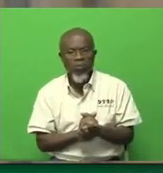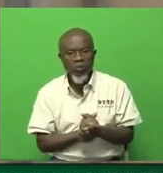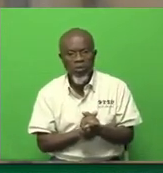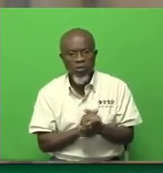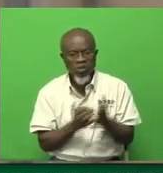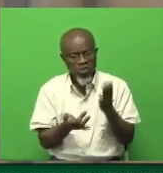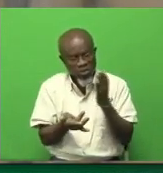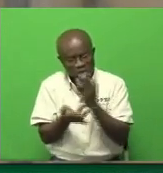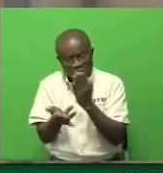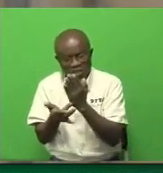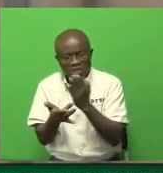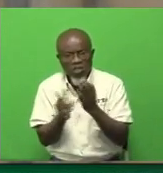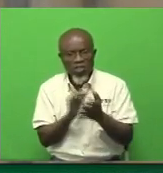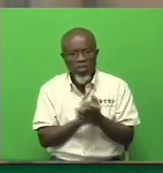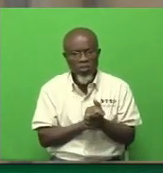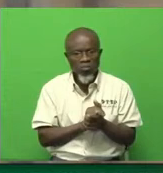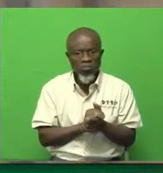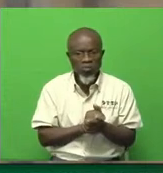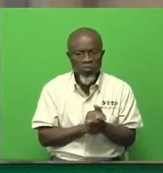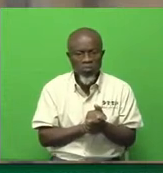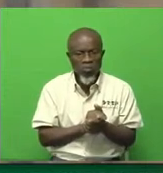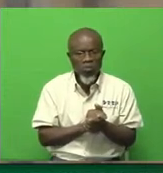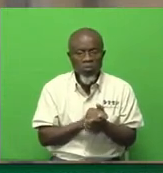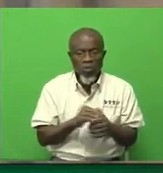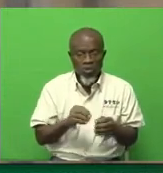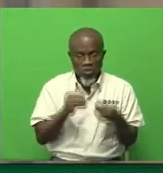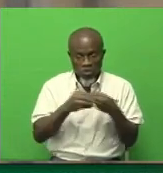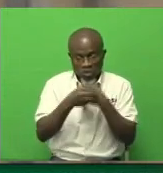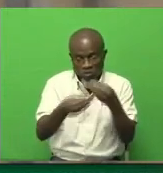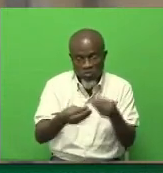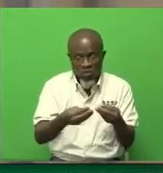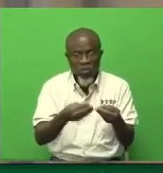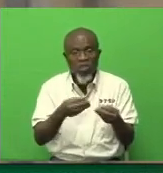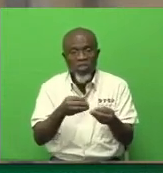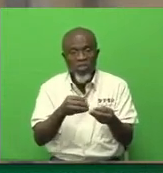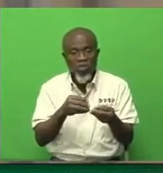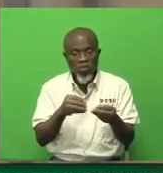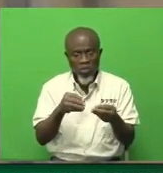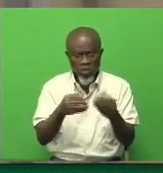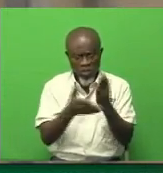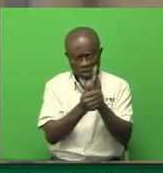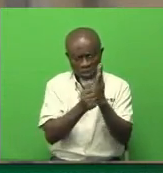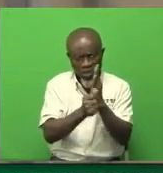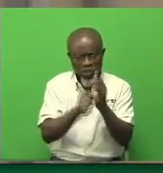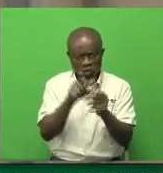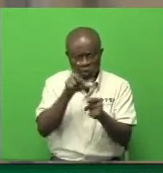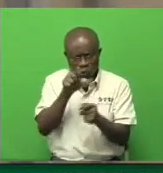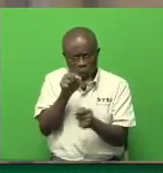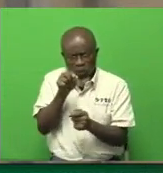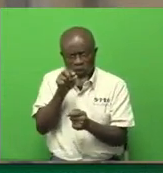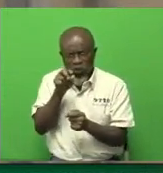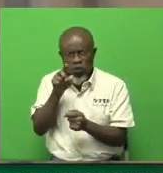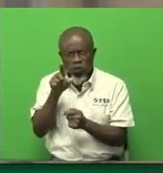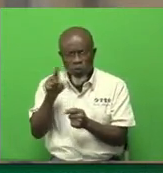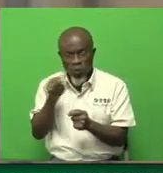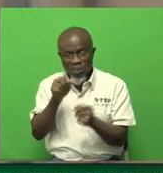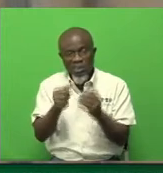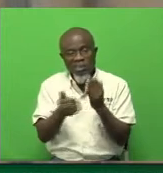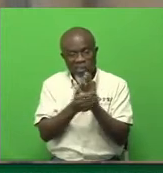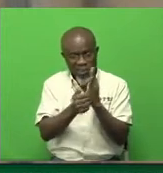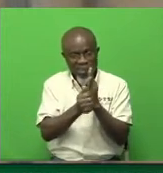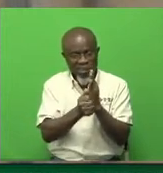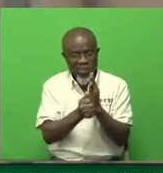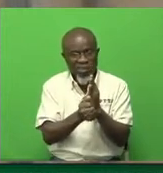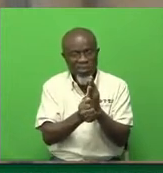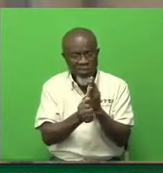globally competitive citizens with 21st century skills the urgency of increasing student achievement and Equity of